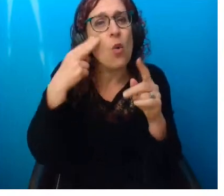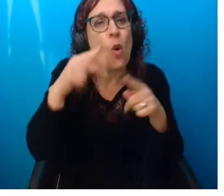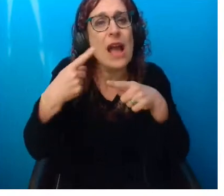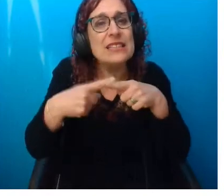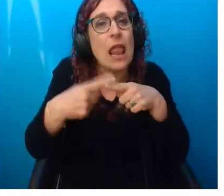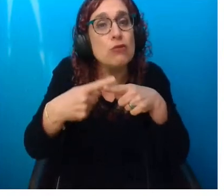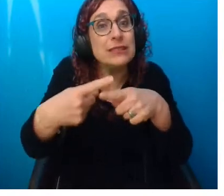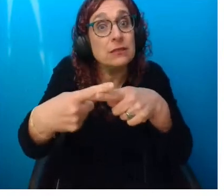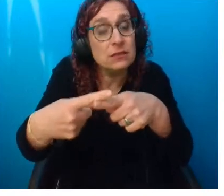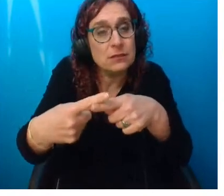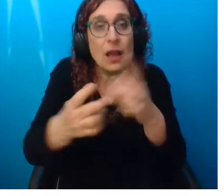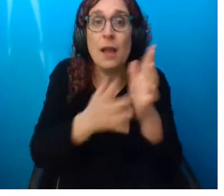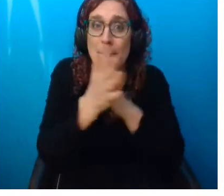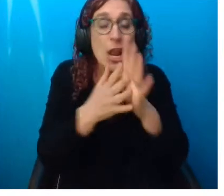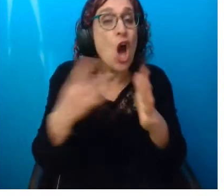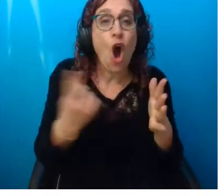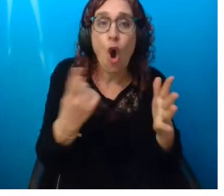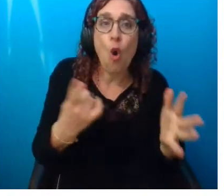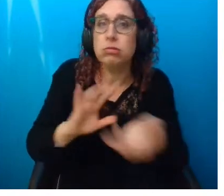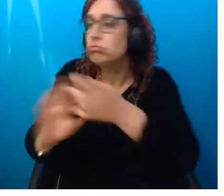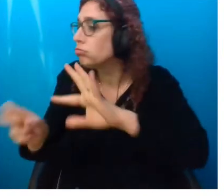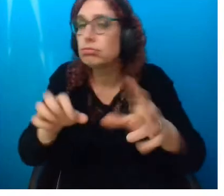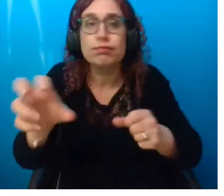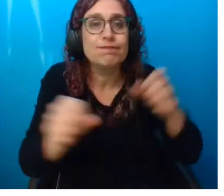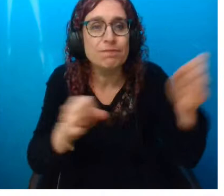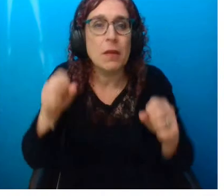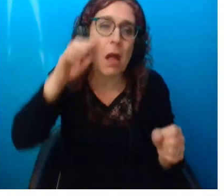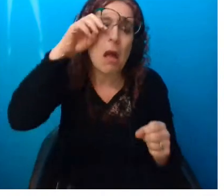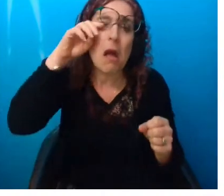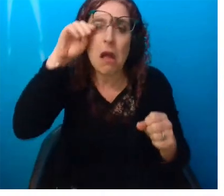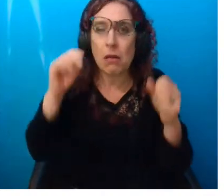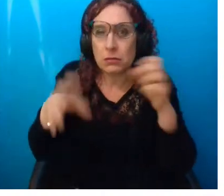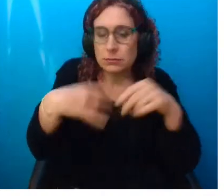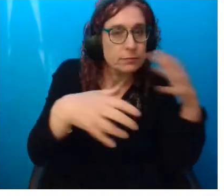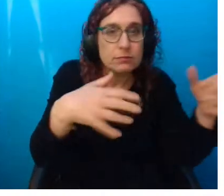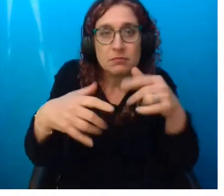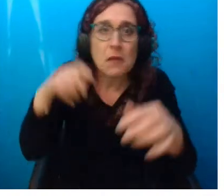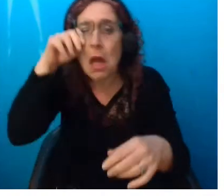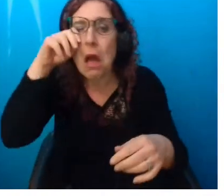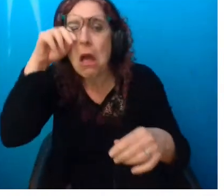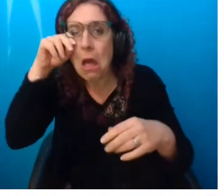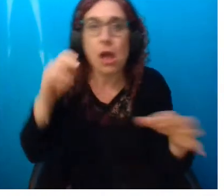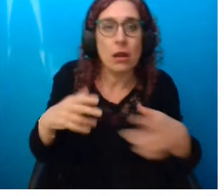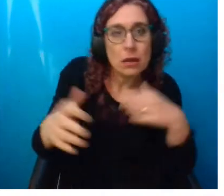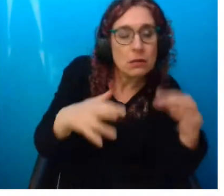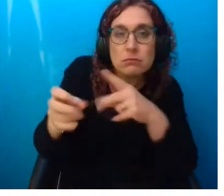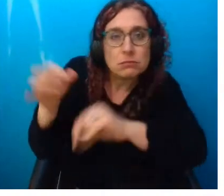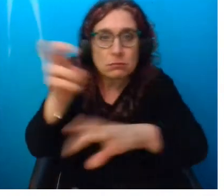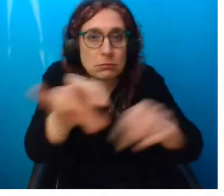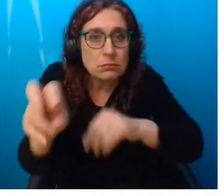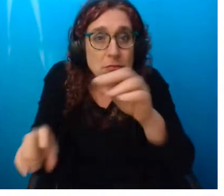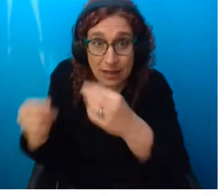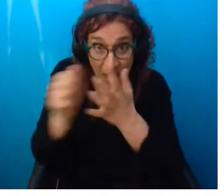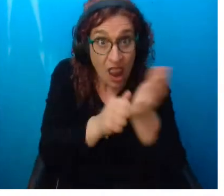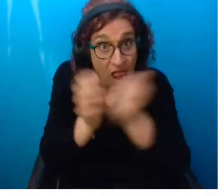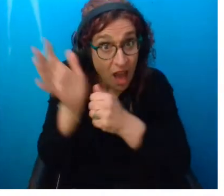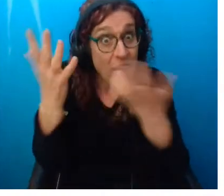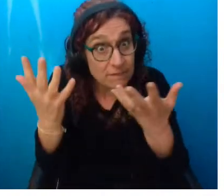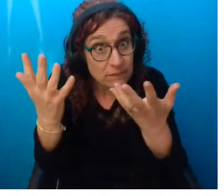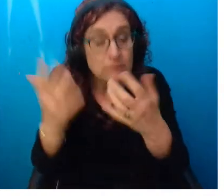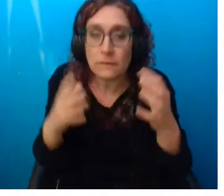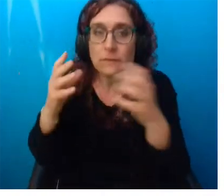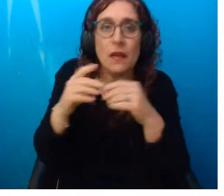eyes, which lots of people do, as I said, if you're atopic in particular, if you rub your eyes with the glove